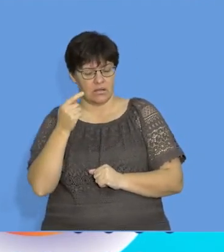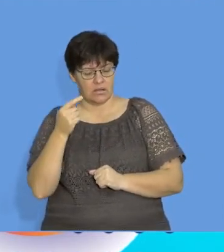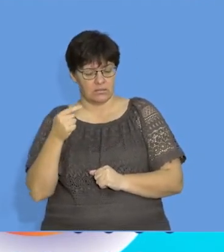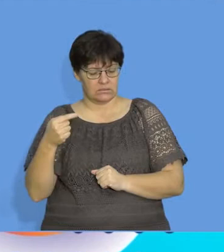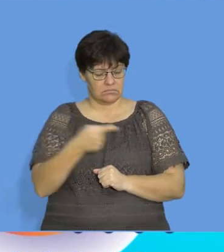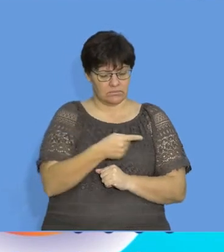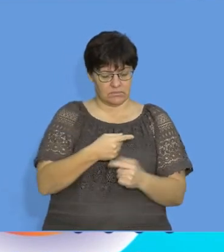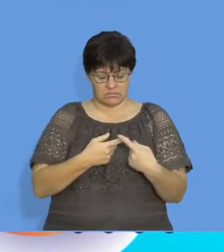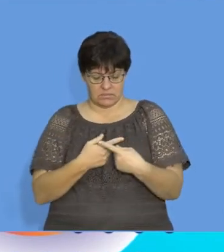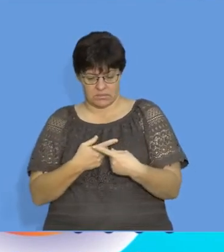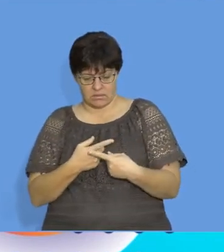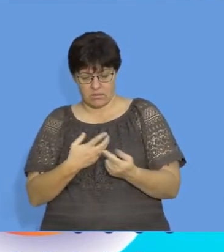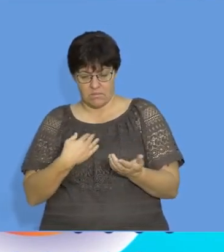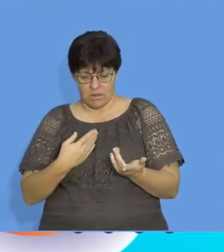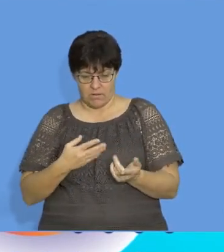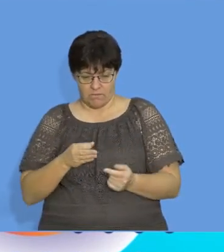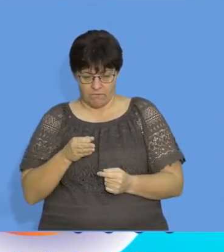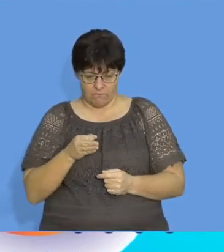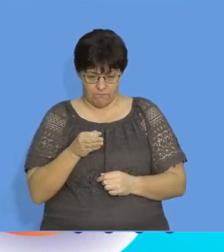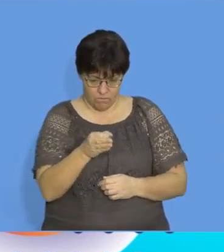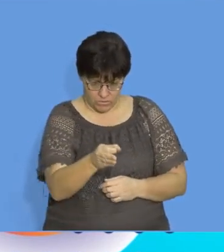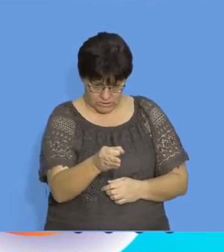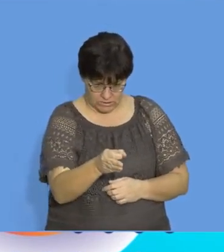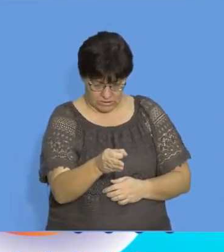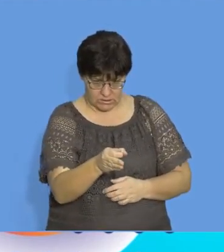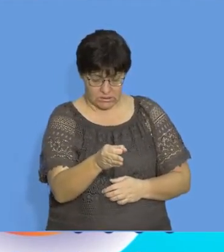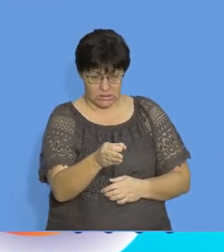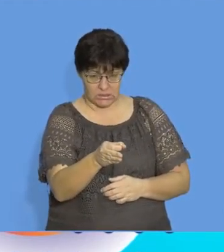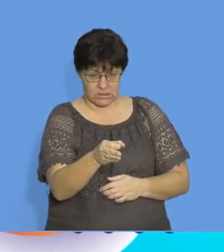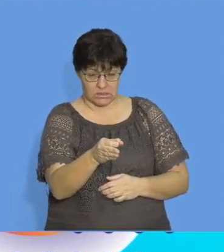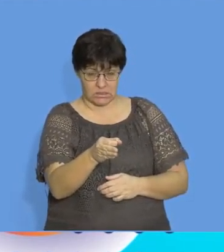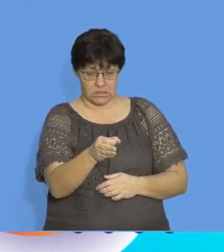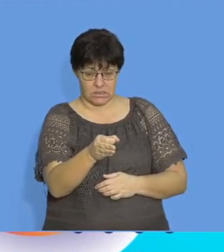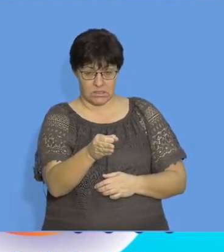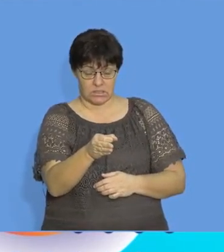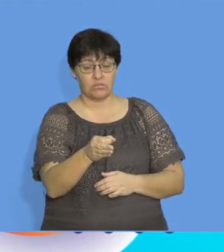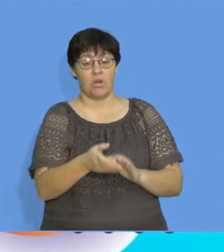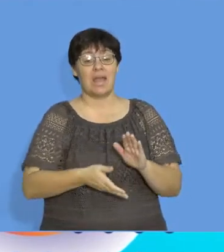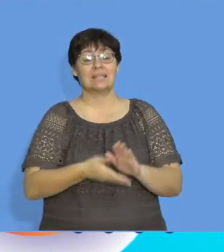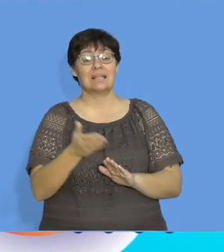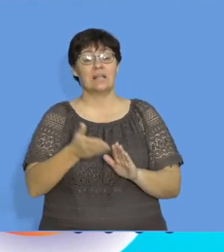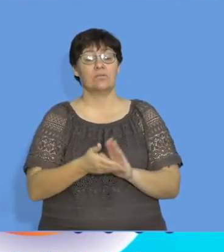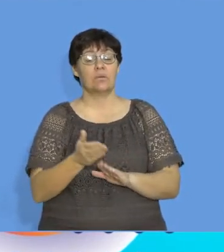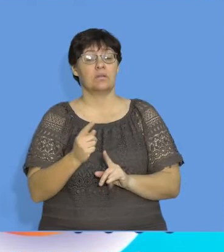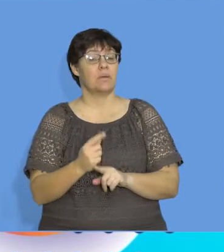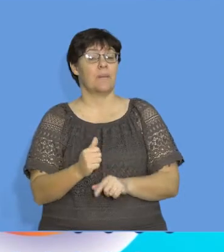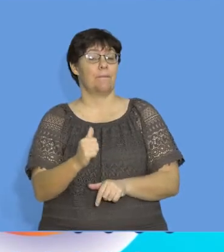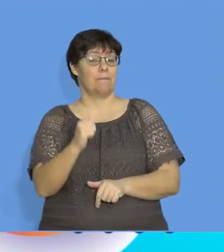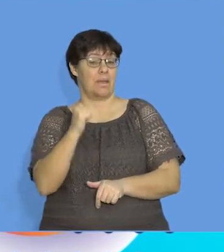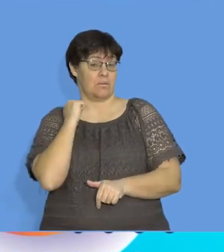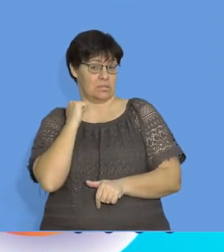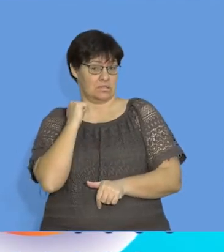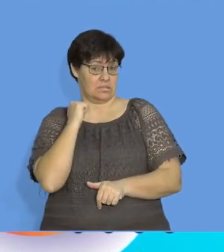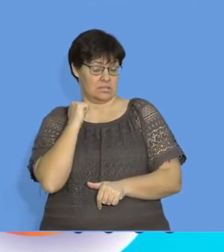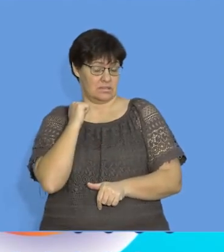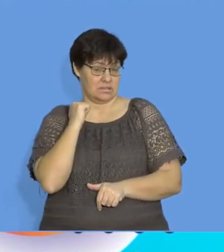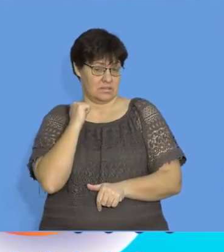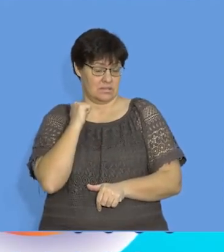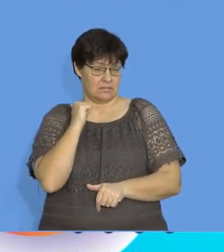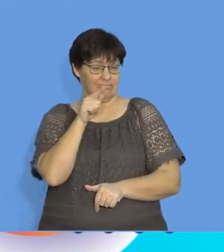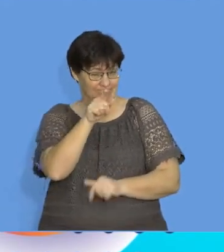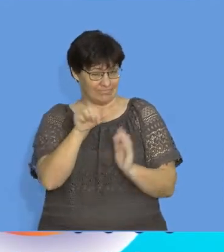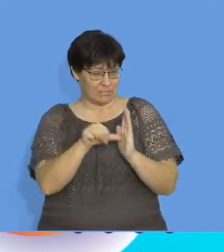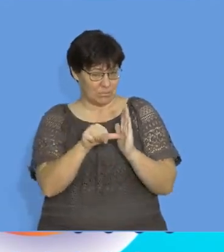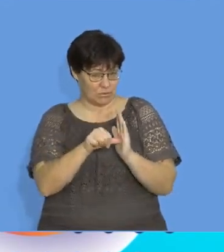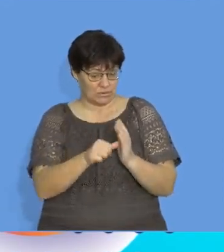be. Remember, the minibus would have been going forward. So my acceleration is backwards.